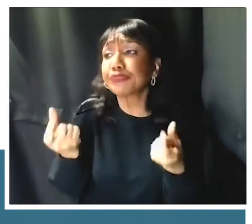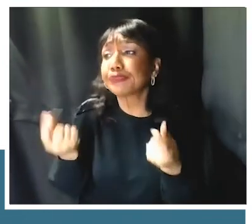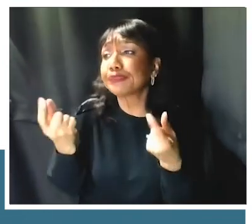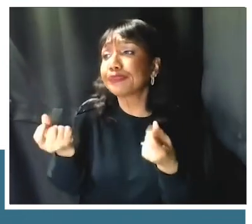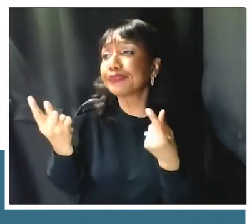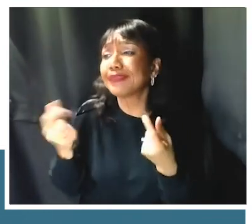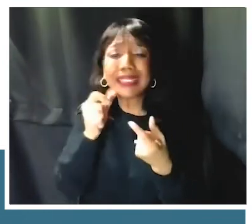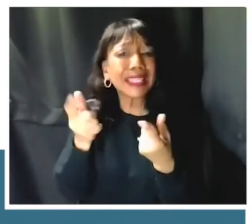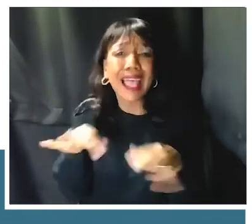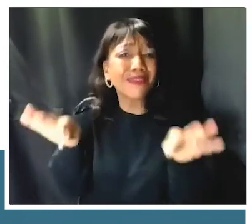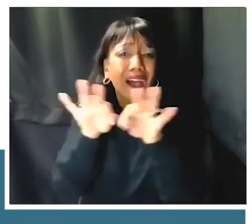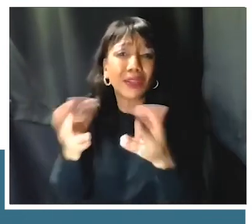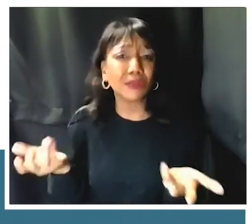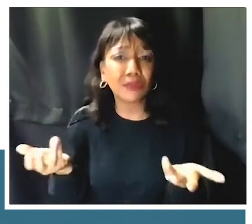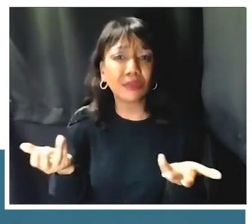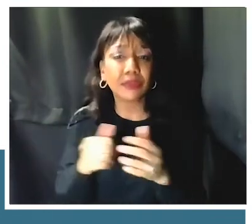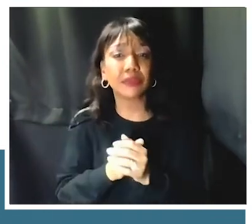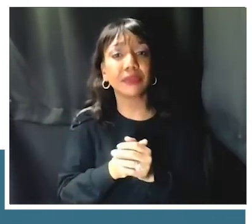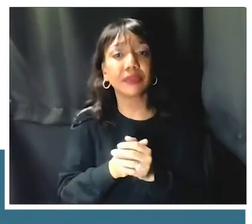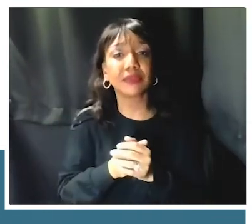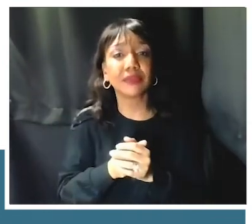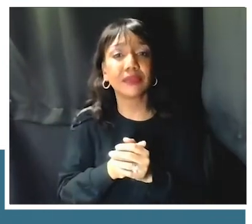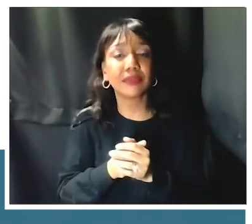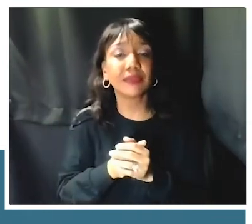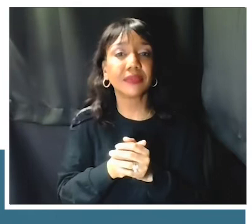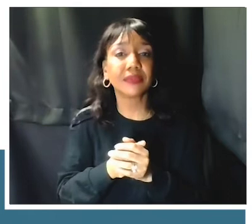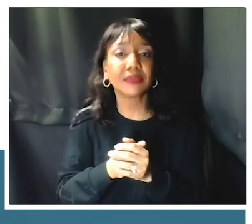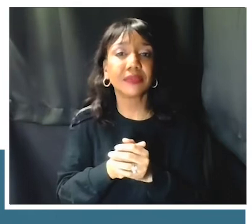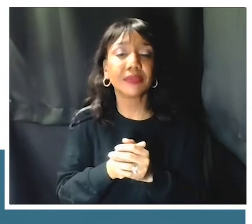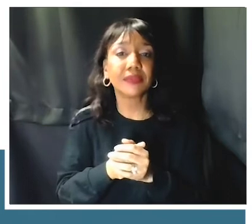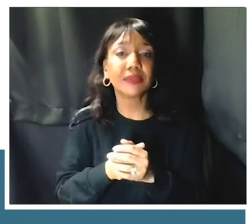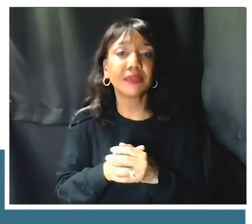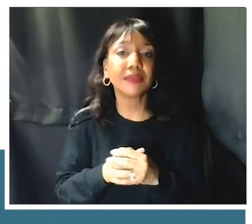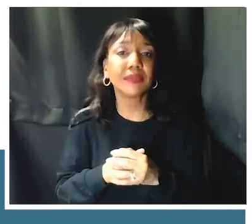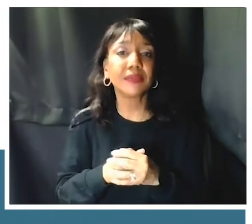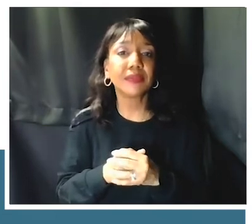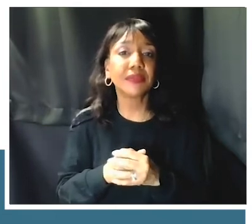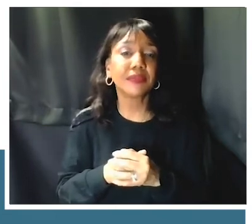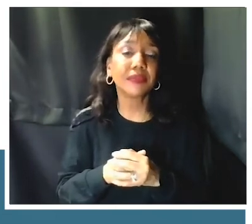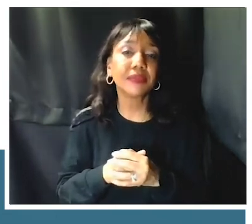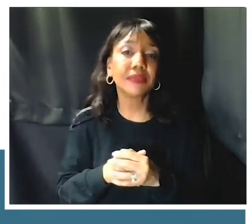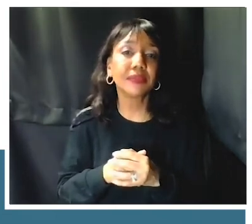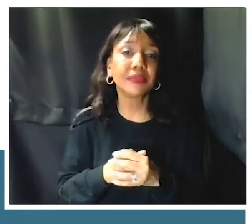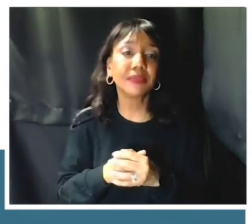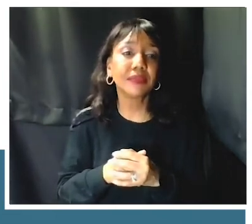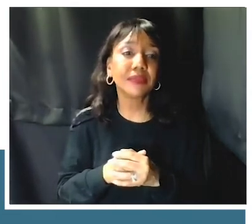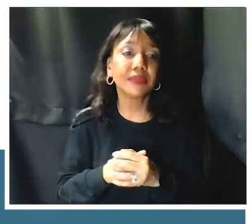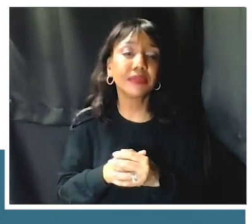out, entertainment, and miscellaneous non-vital expenses.